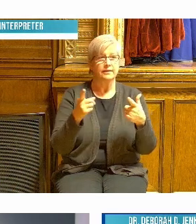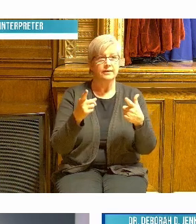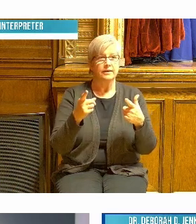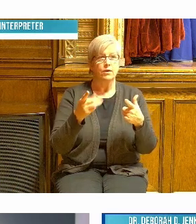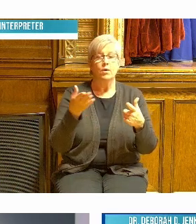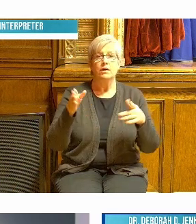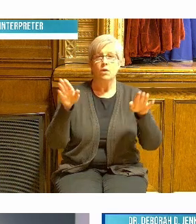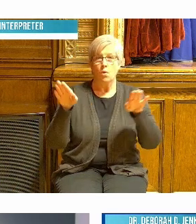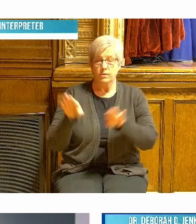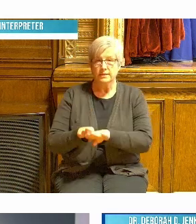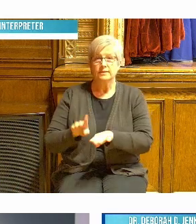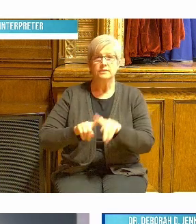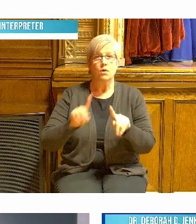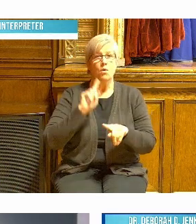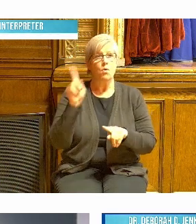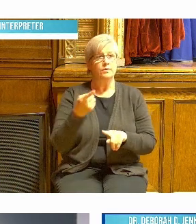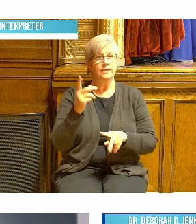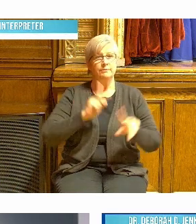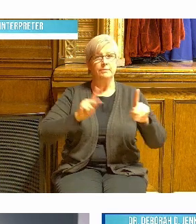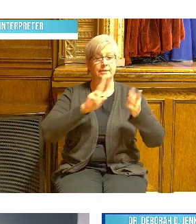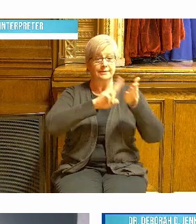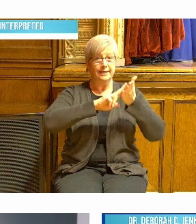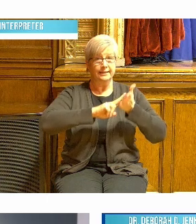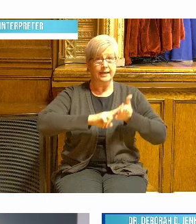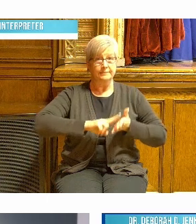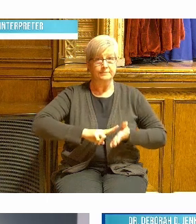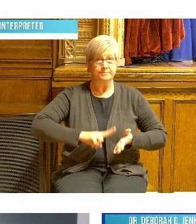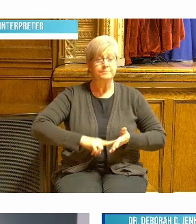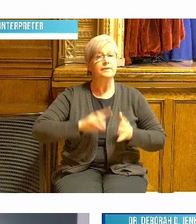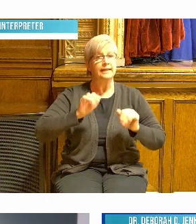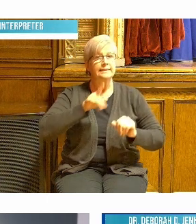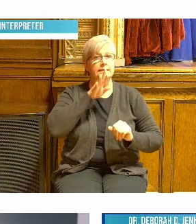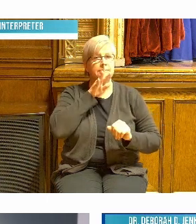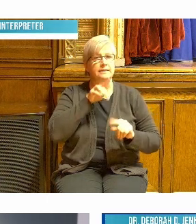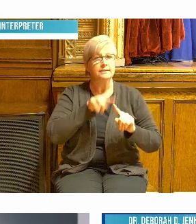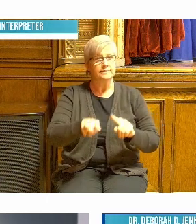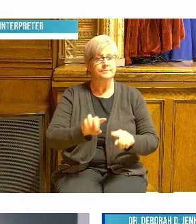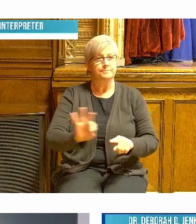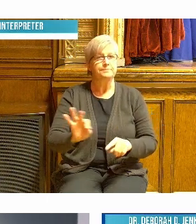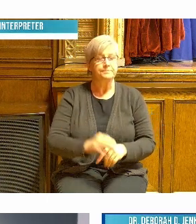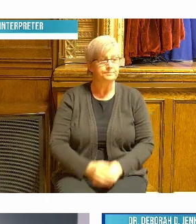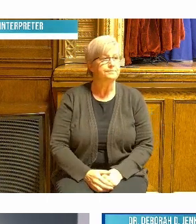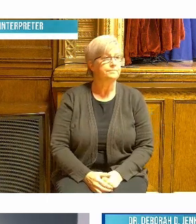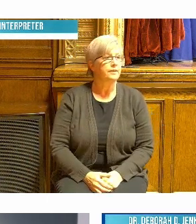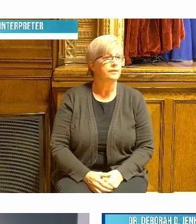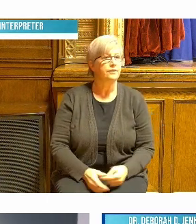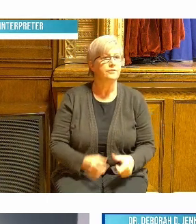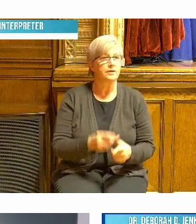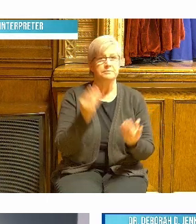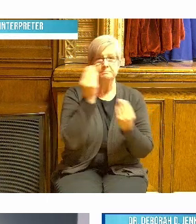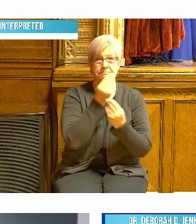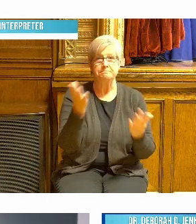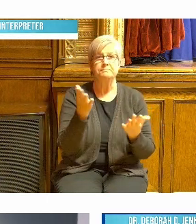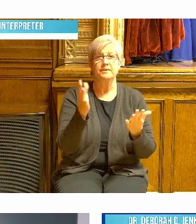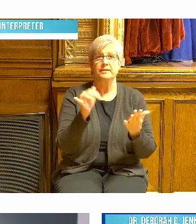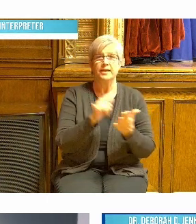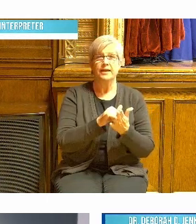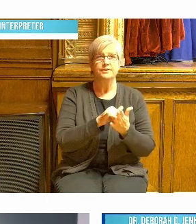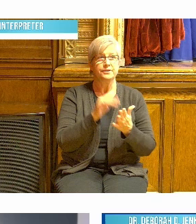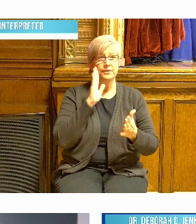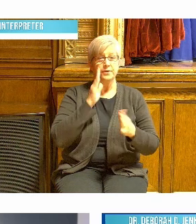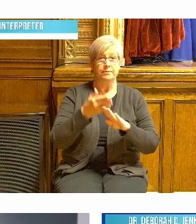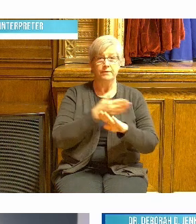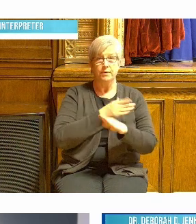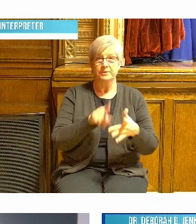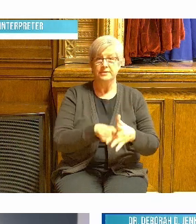will be closing, so only those that are already signed up will have an opportunity to speak. So just wanted to make sure that we shared